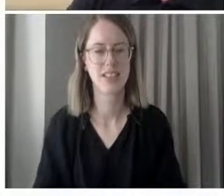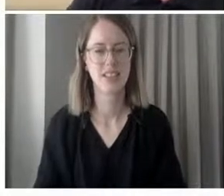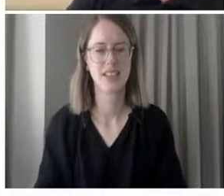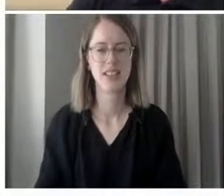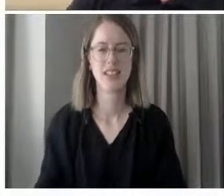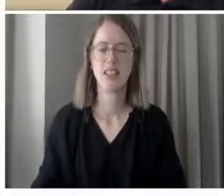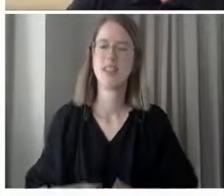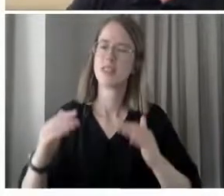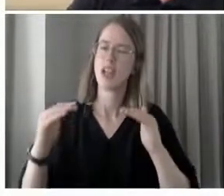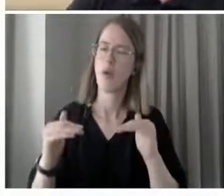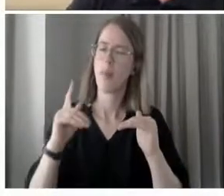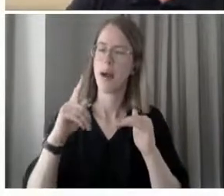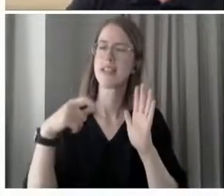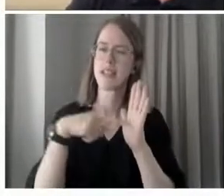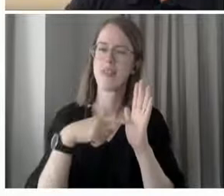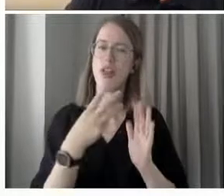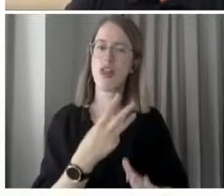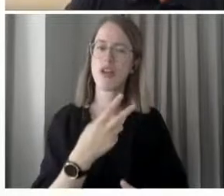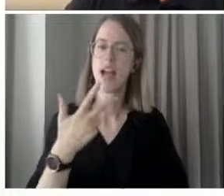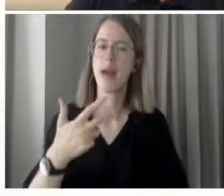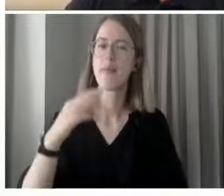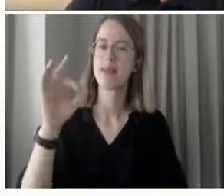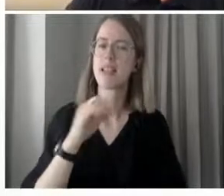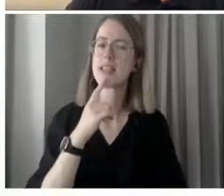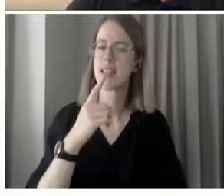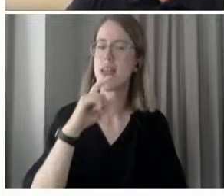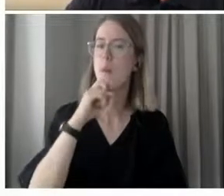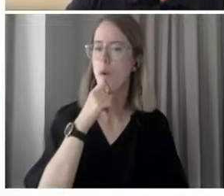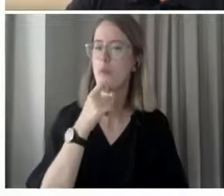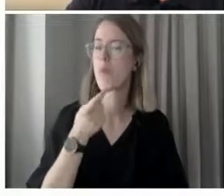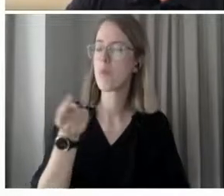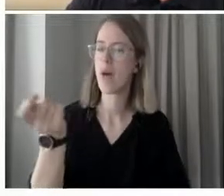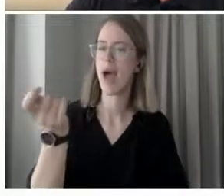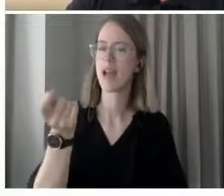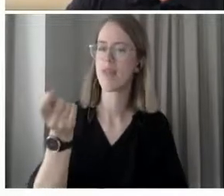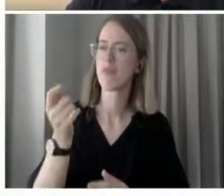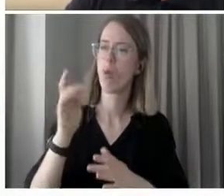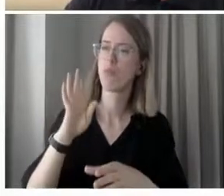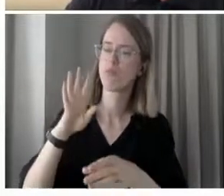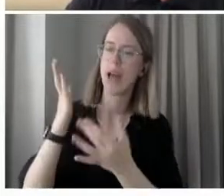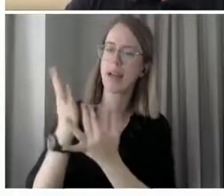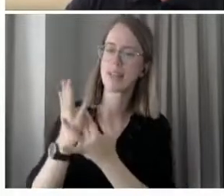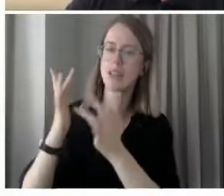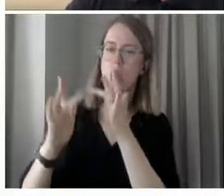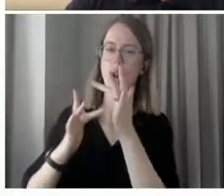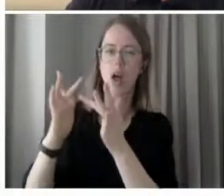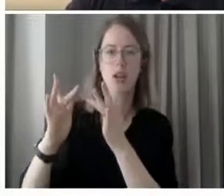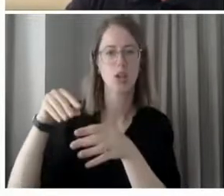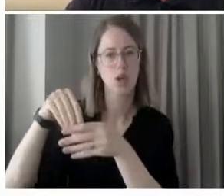still significant. That 38% is still a huge, big lump of people. So,